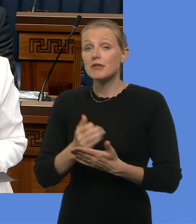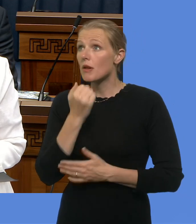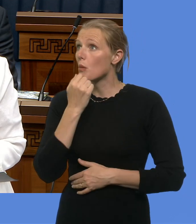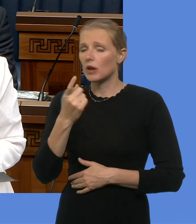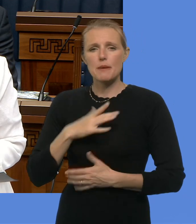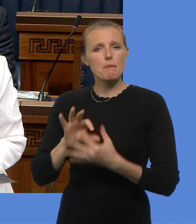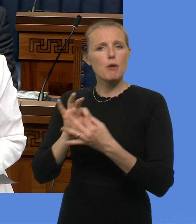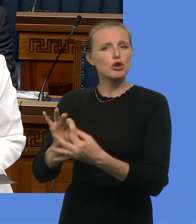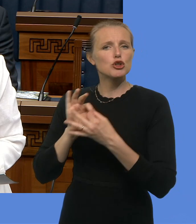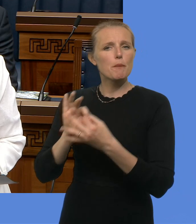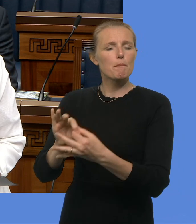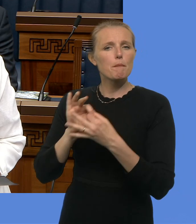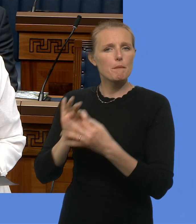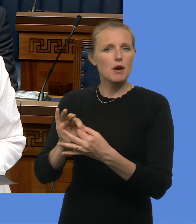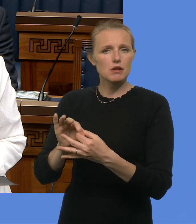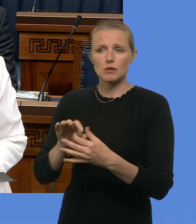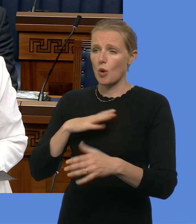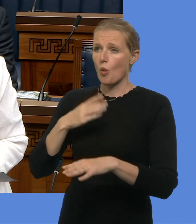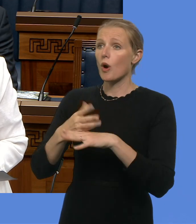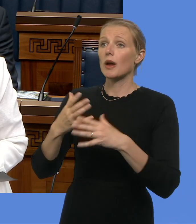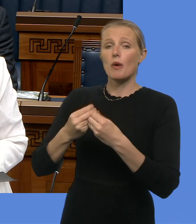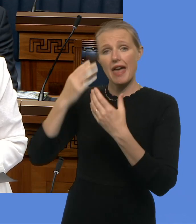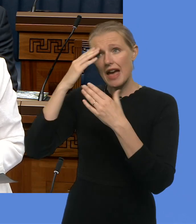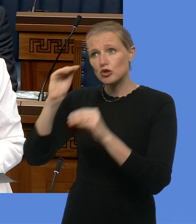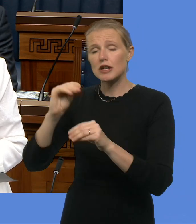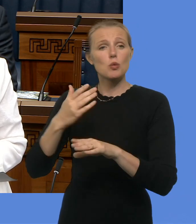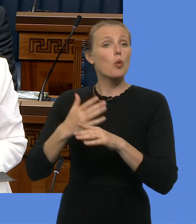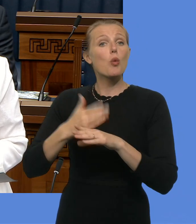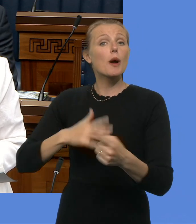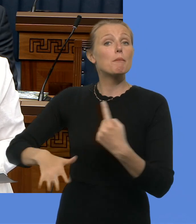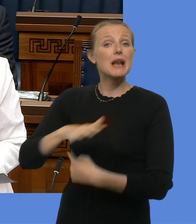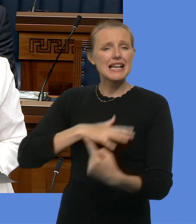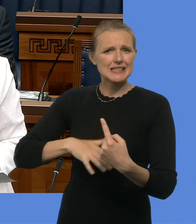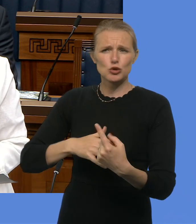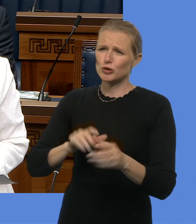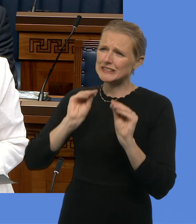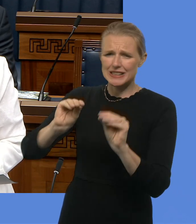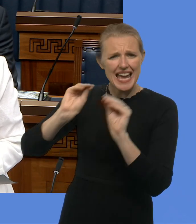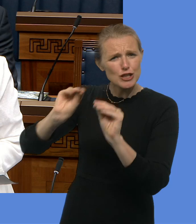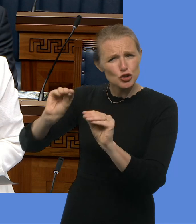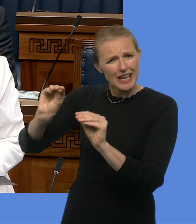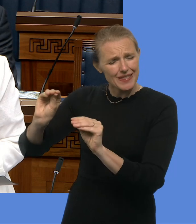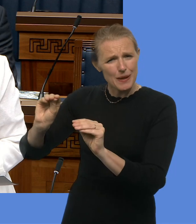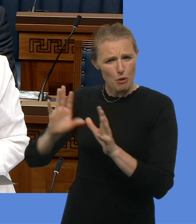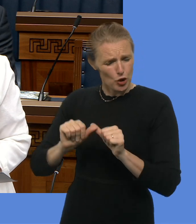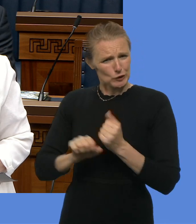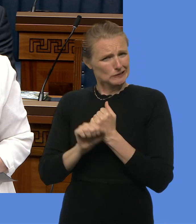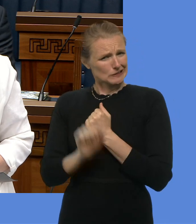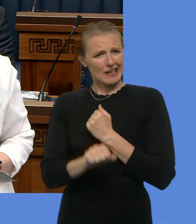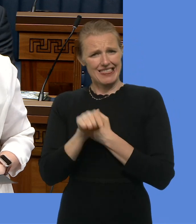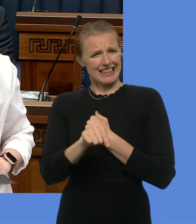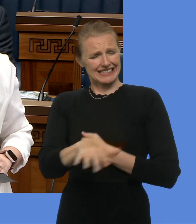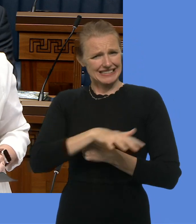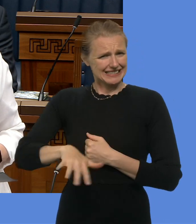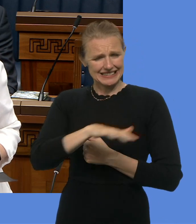together on prevention across education and in the workplace when socialising and with our children and young people. This includes